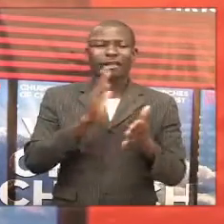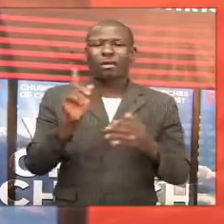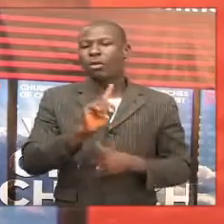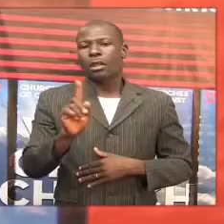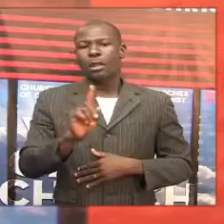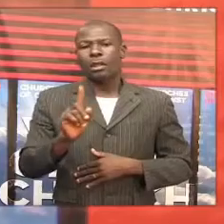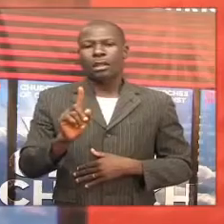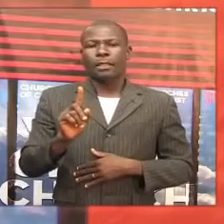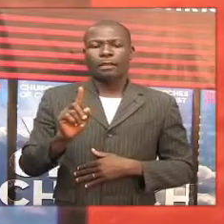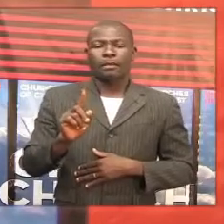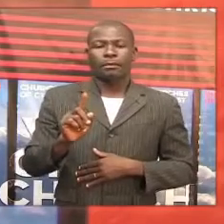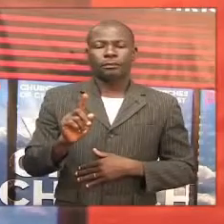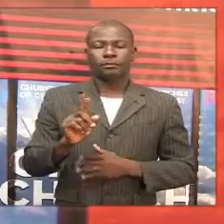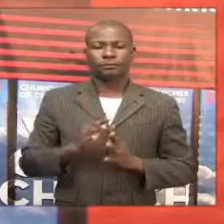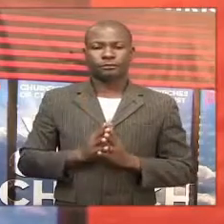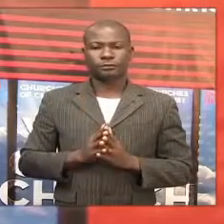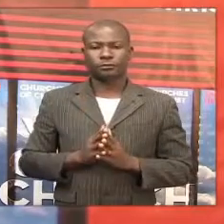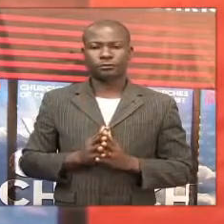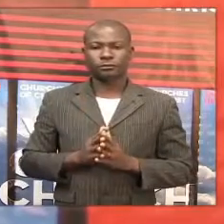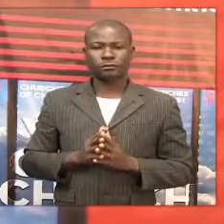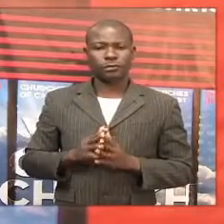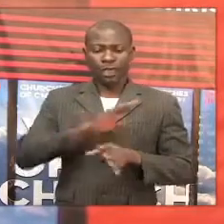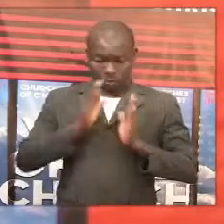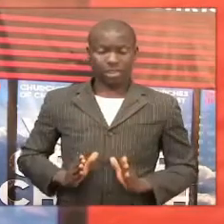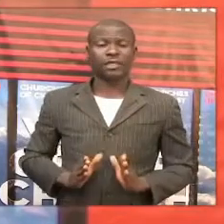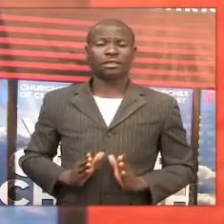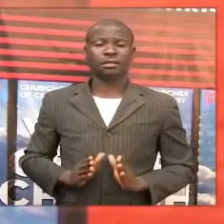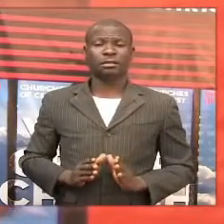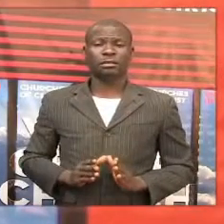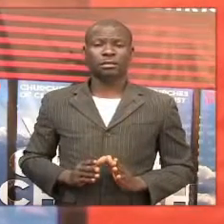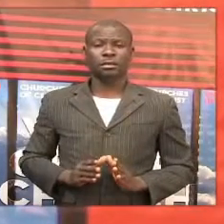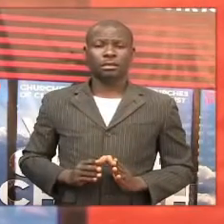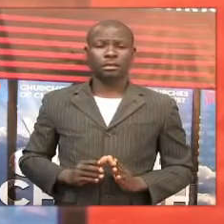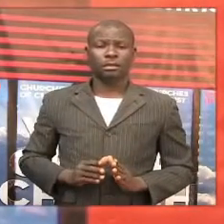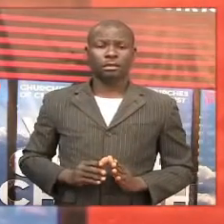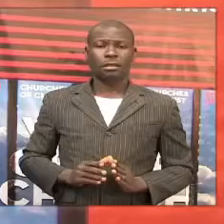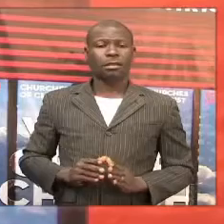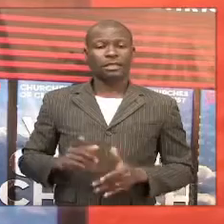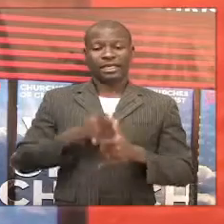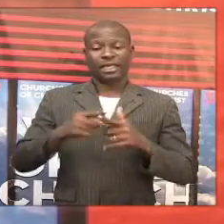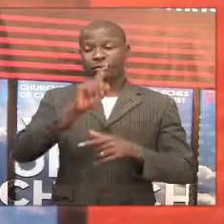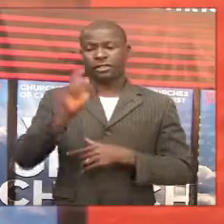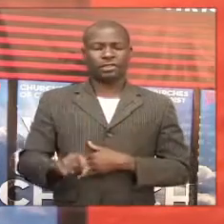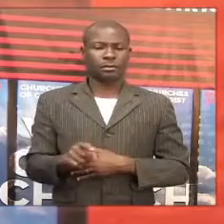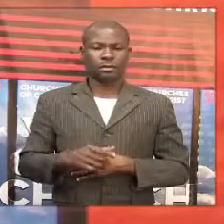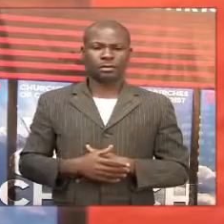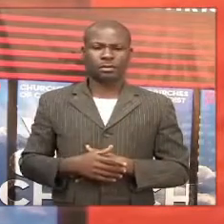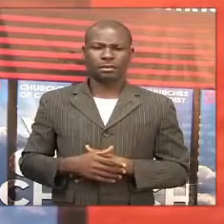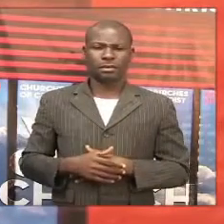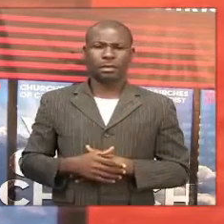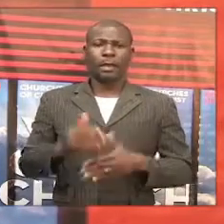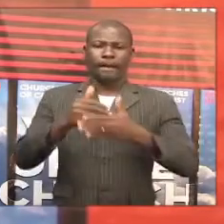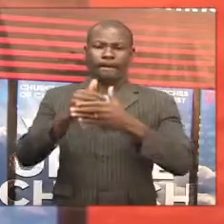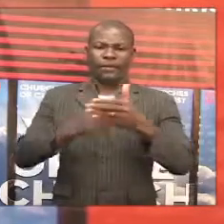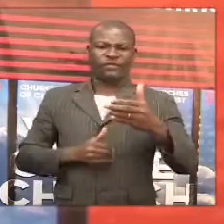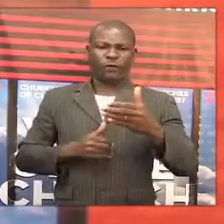osne edikam fui Christo sumwa. The next question. Na ansa na Paul eba